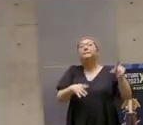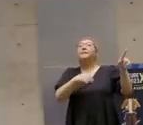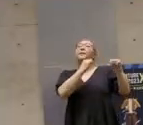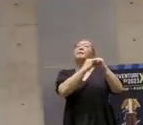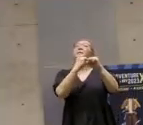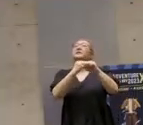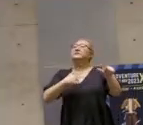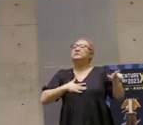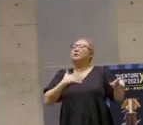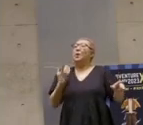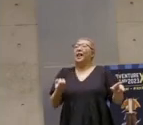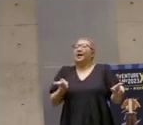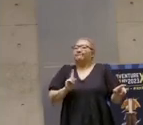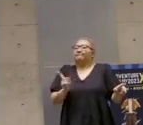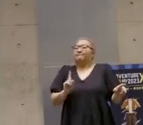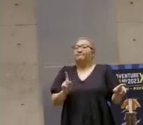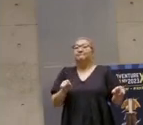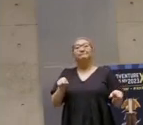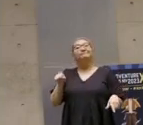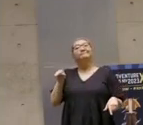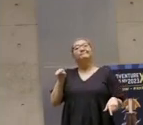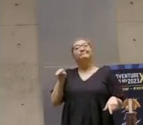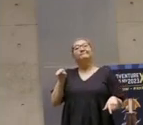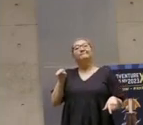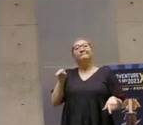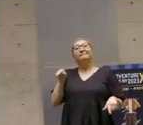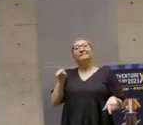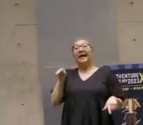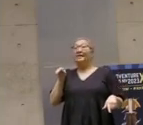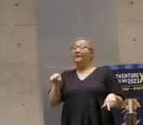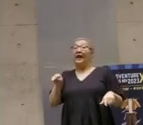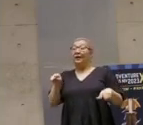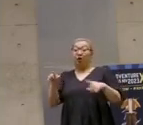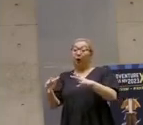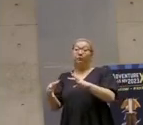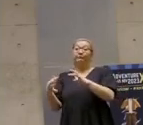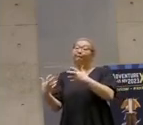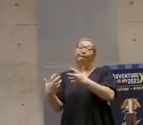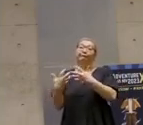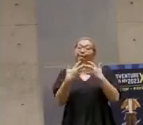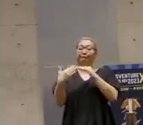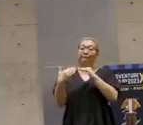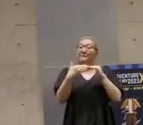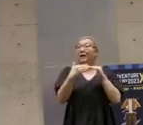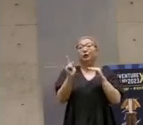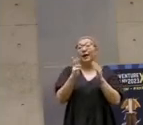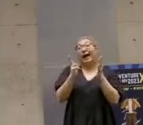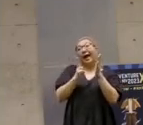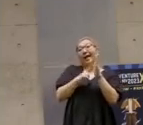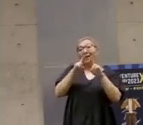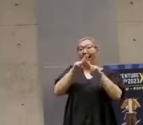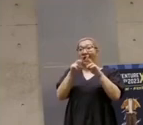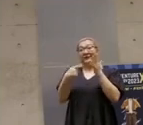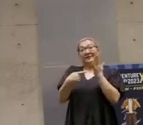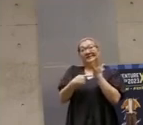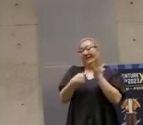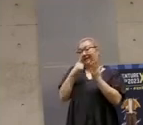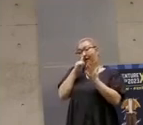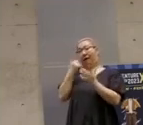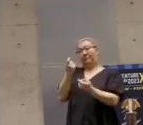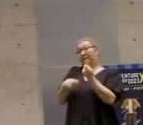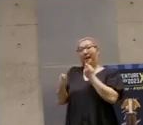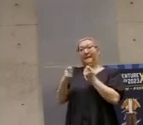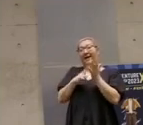for? Is because they don't suit non-fungible tokens, in-app purchases, and loot